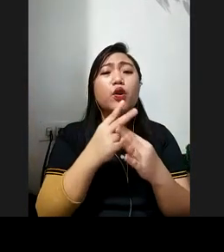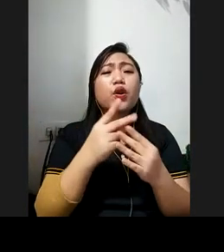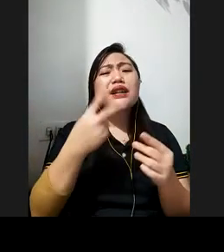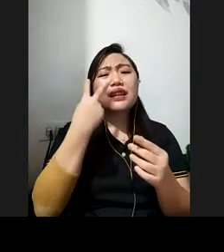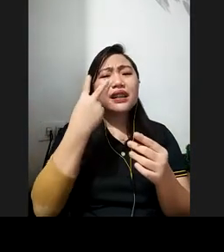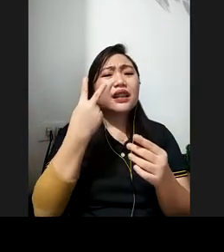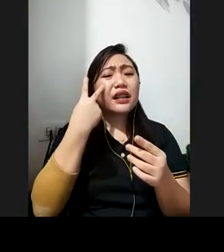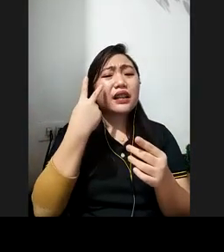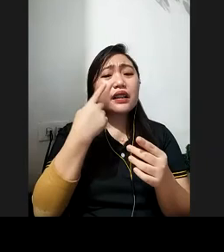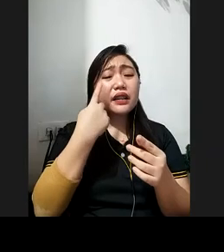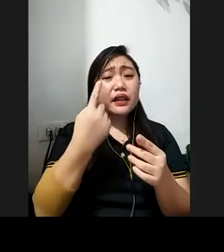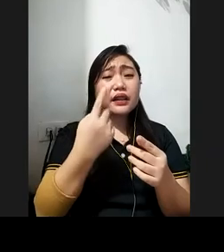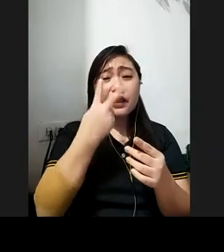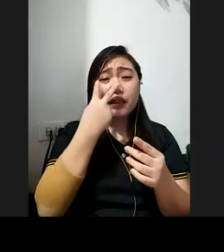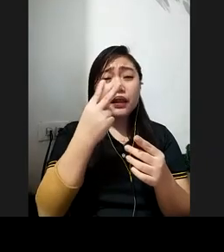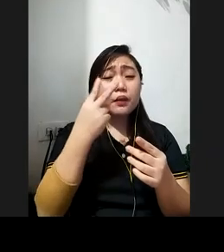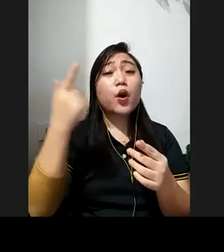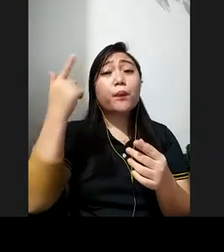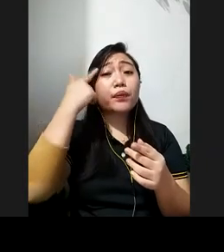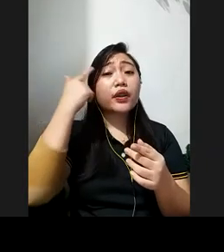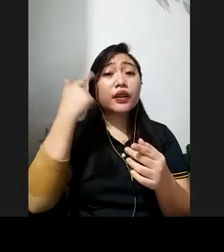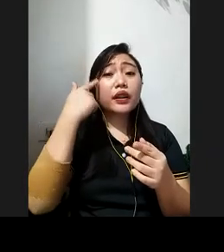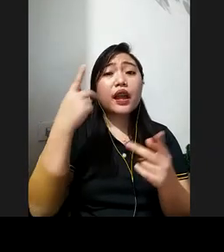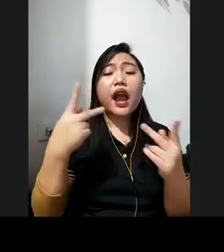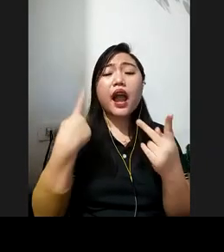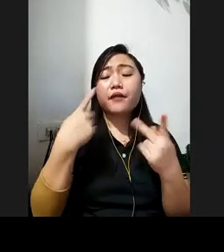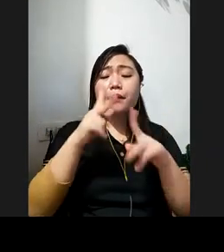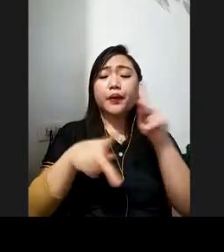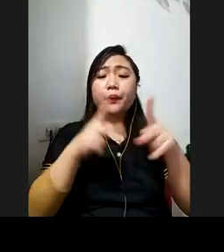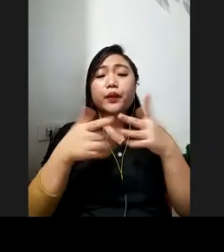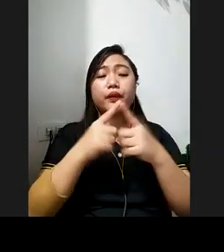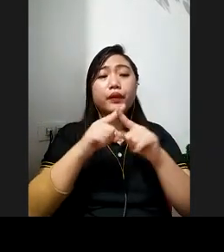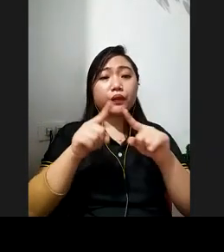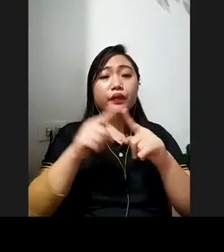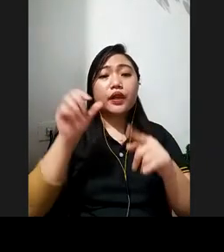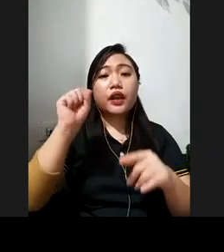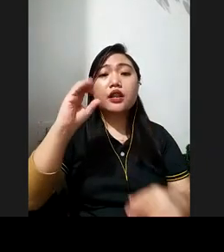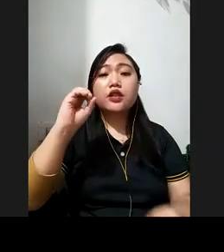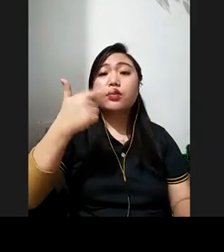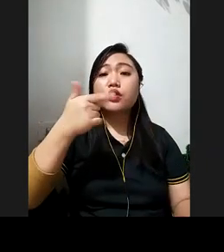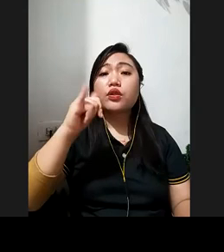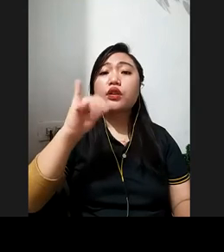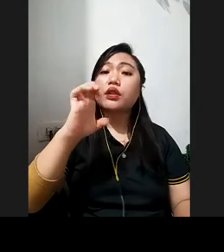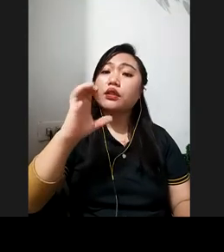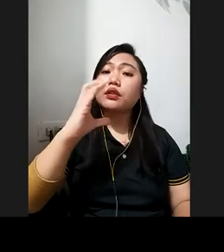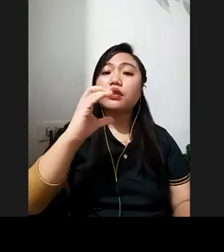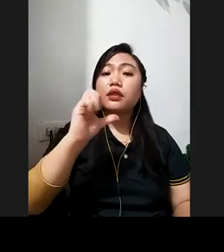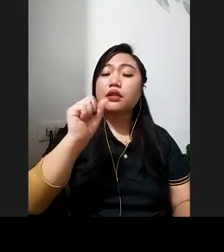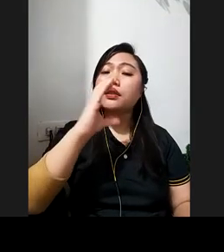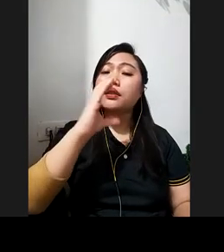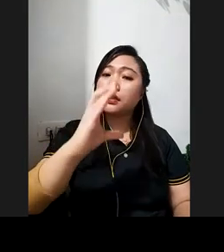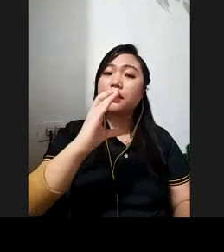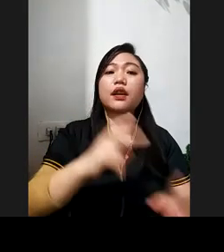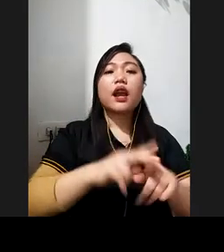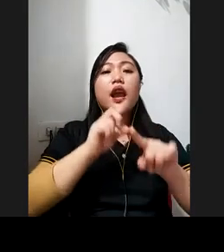no, people of diverse SOGSC in their various social categories and intersectionality. So iba yung problema